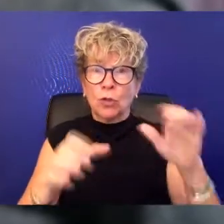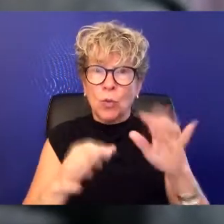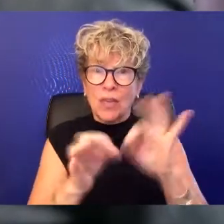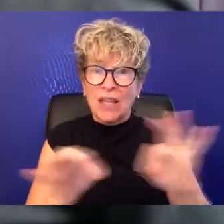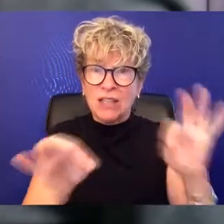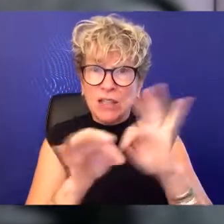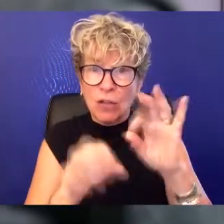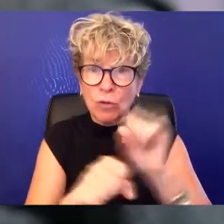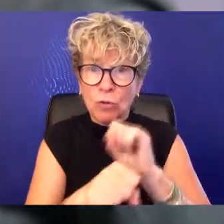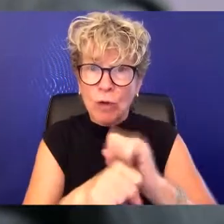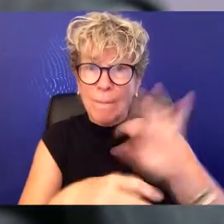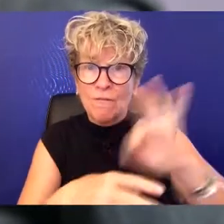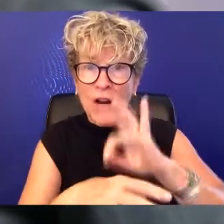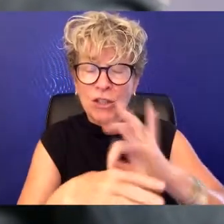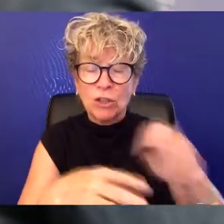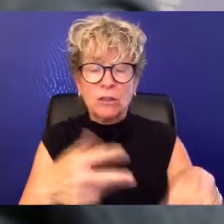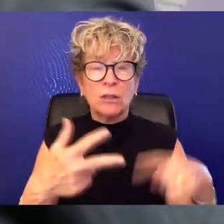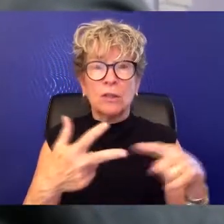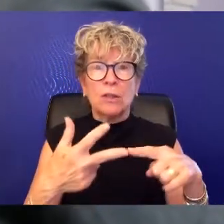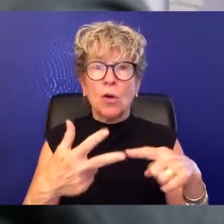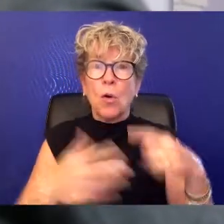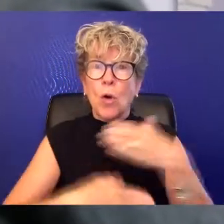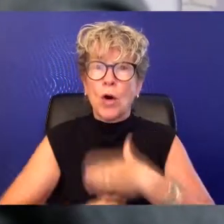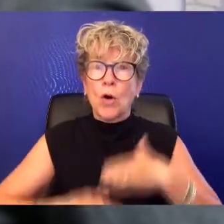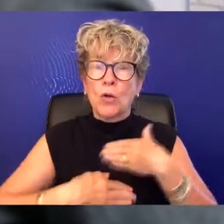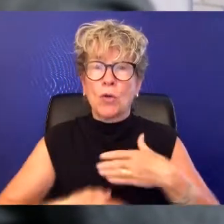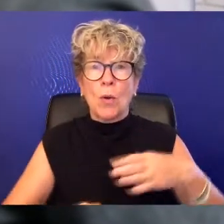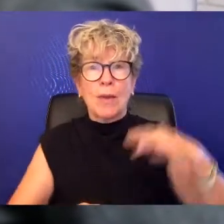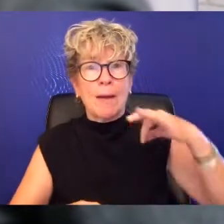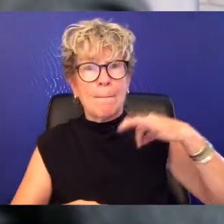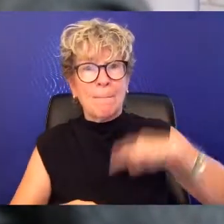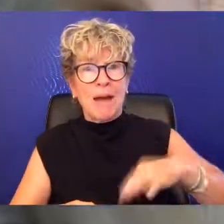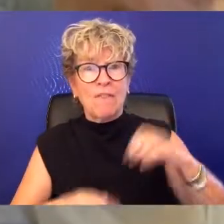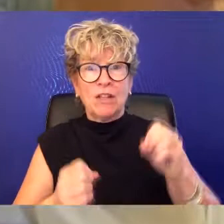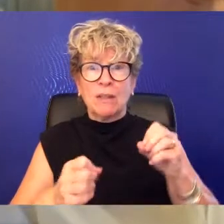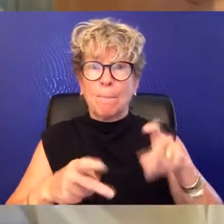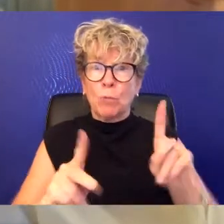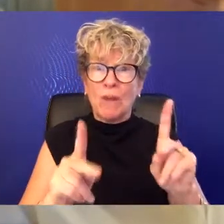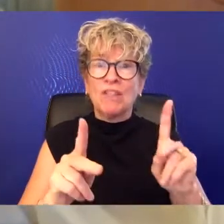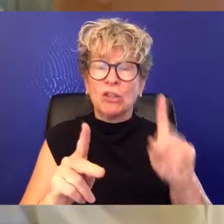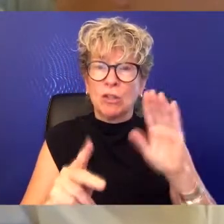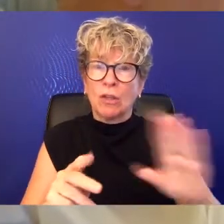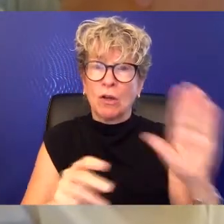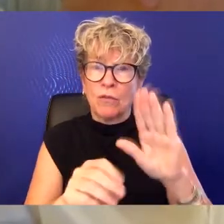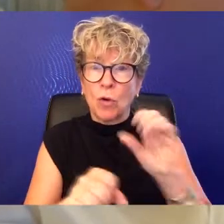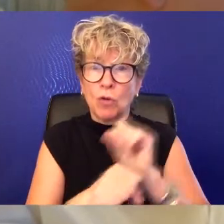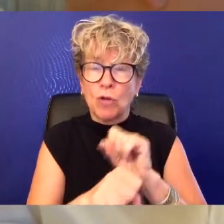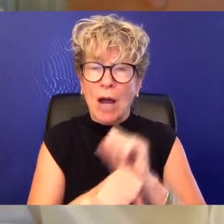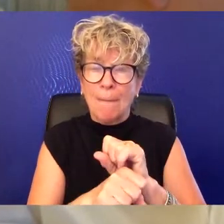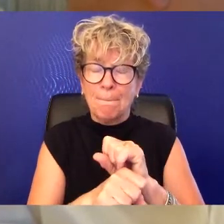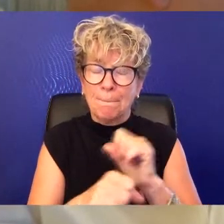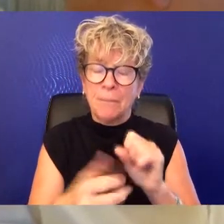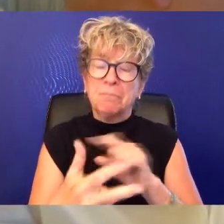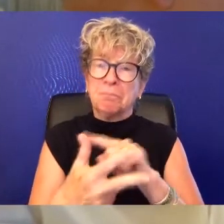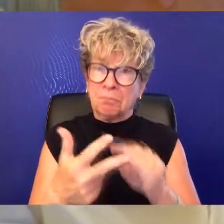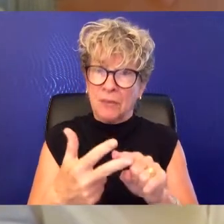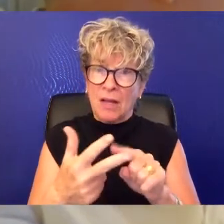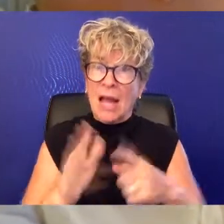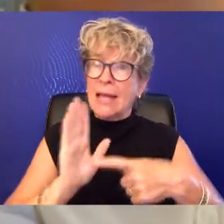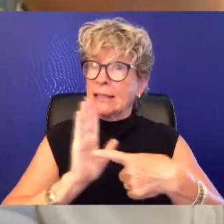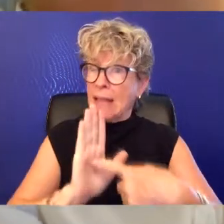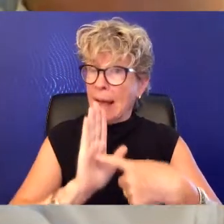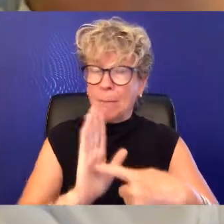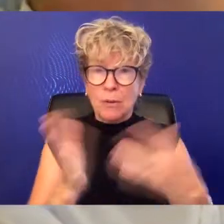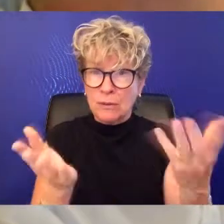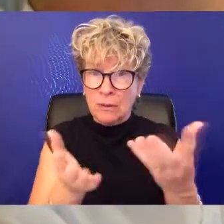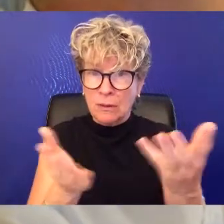essential job functions, or enjoy benefits and privileges of your job. Some examples of reasonable accommodations